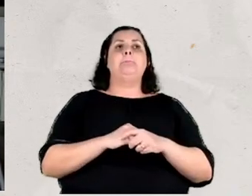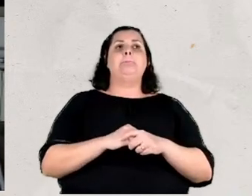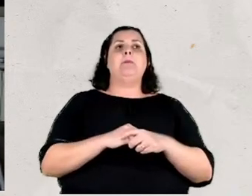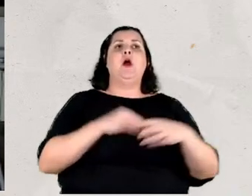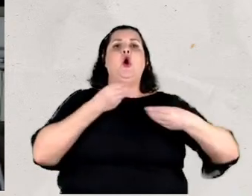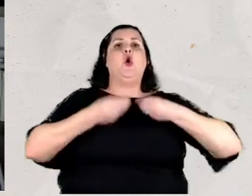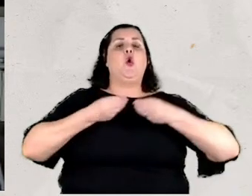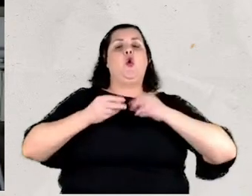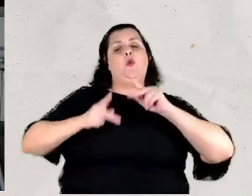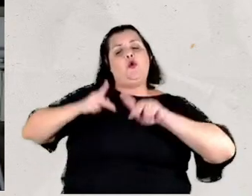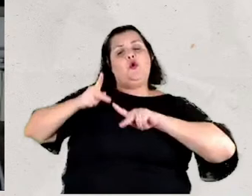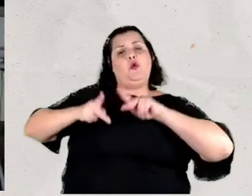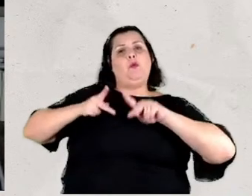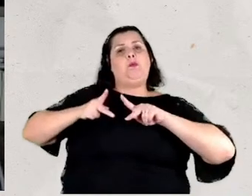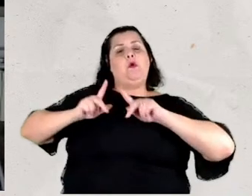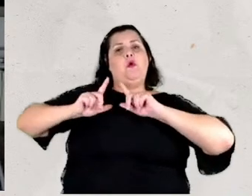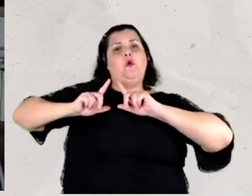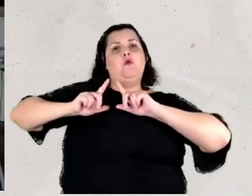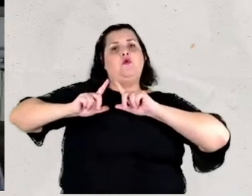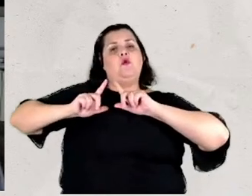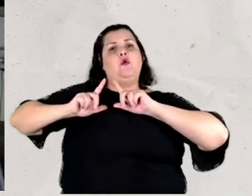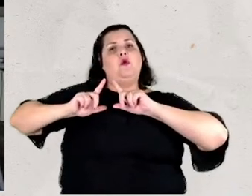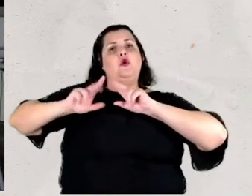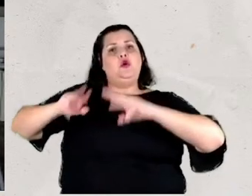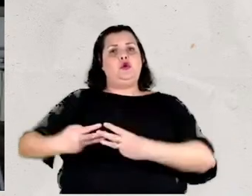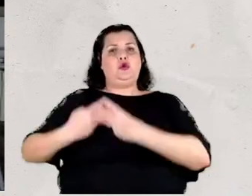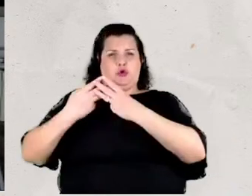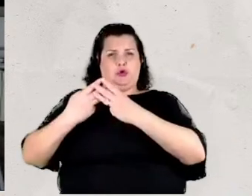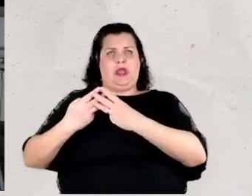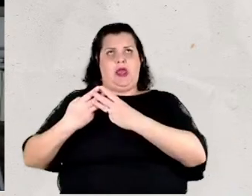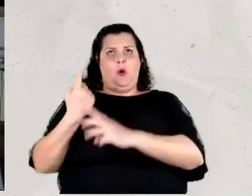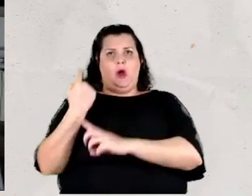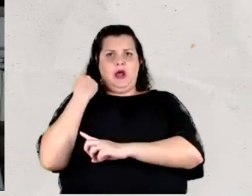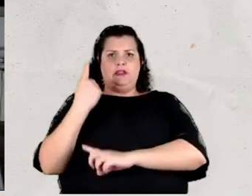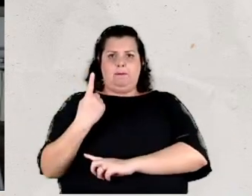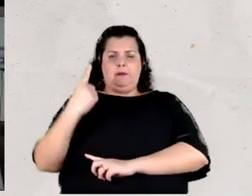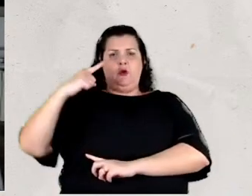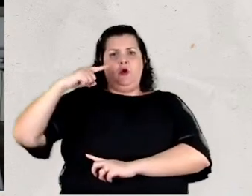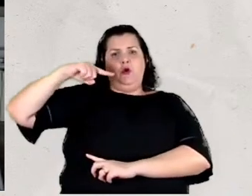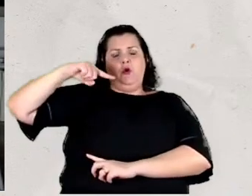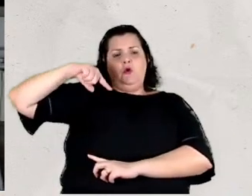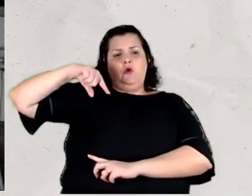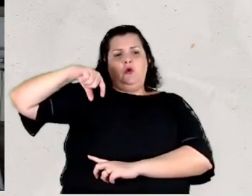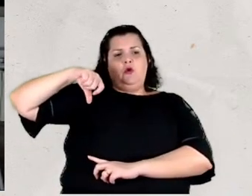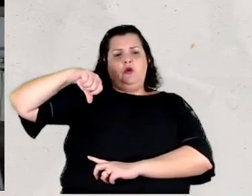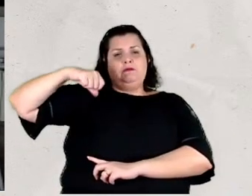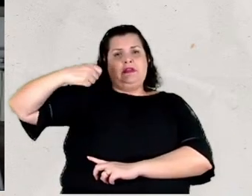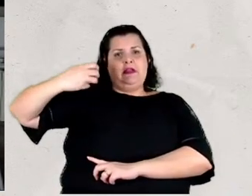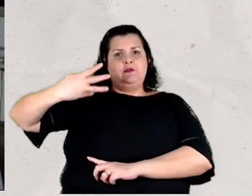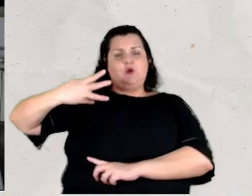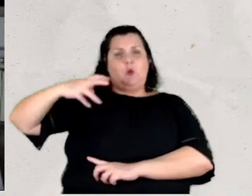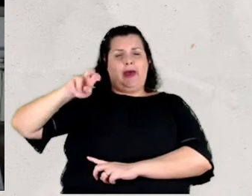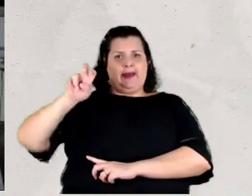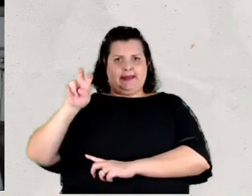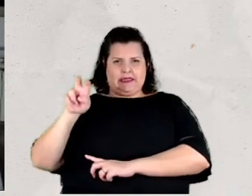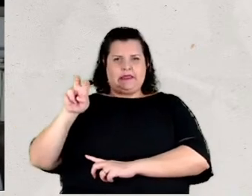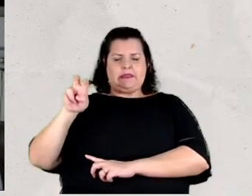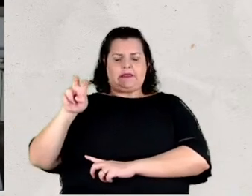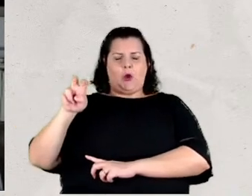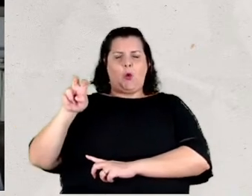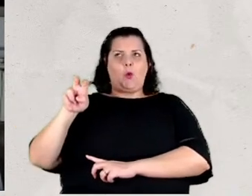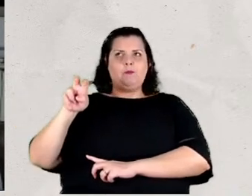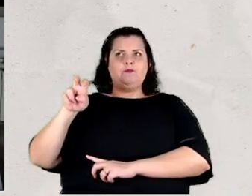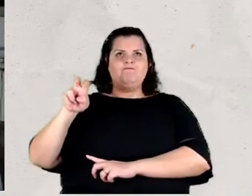1945, to what I believe is the peak of Jewish history, which is today? We have never